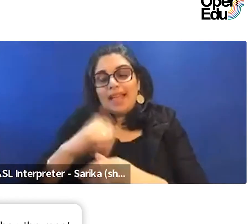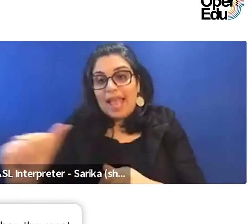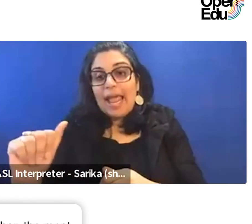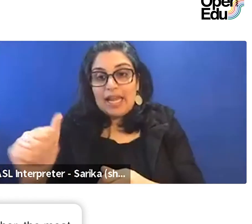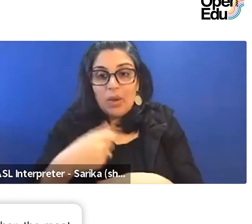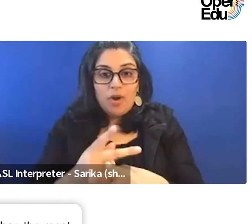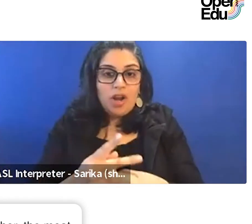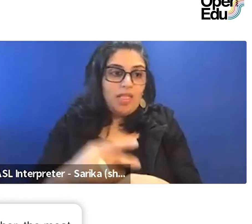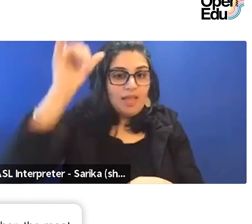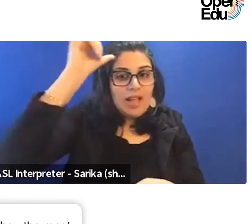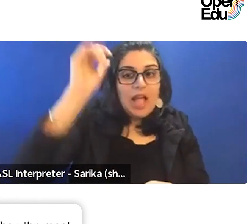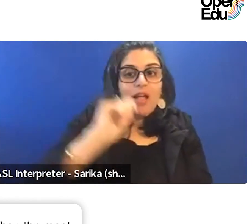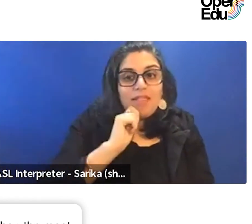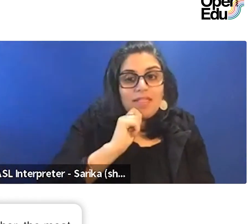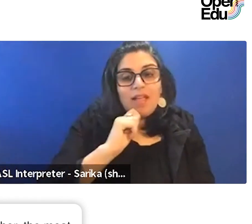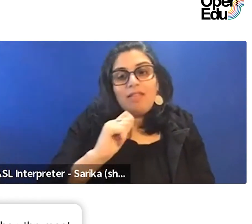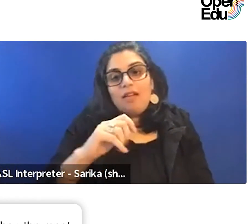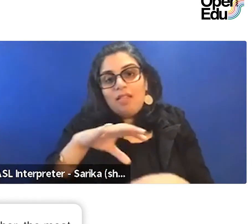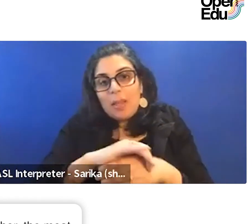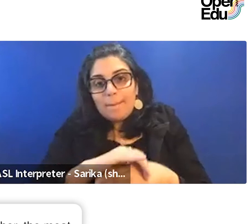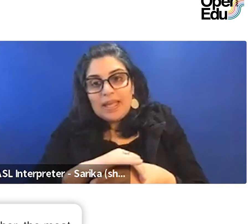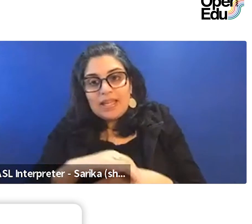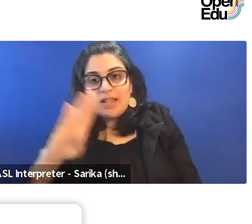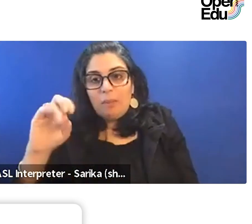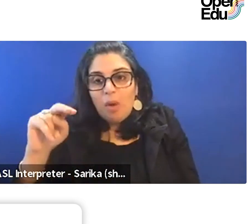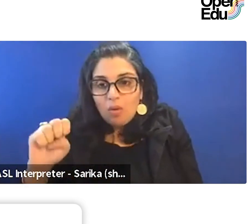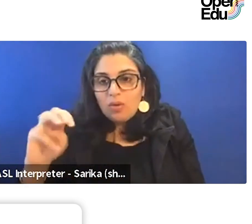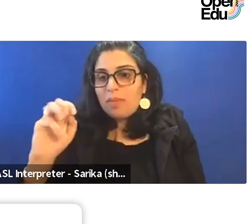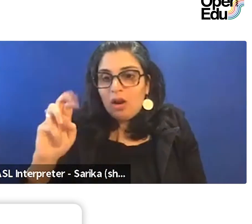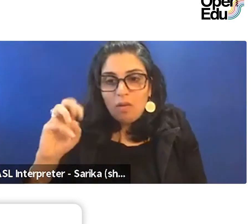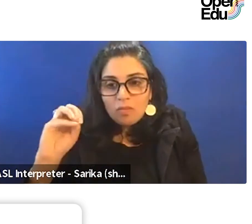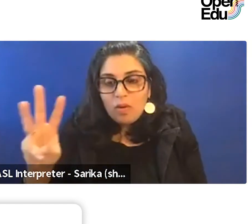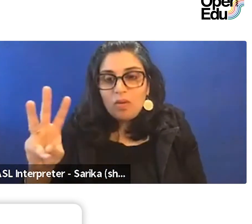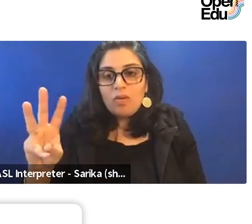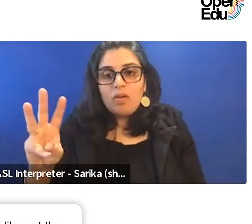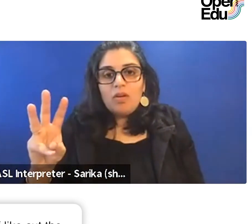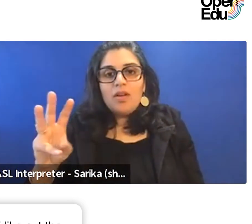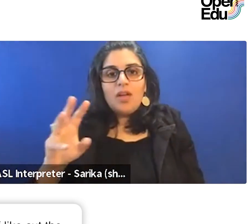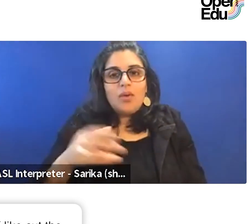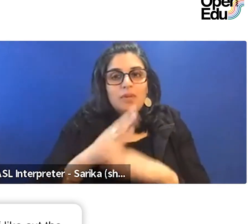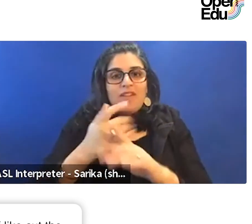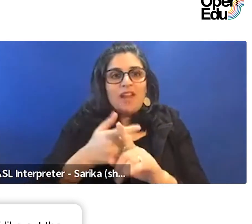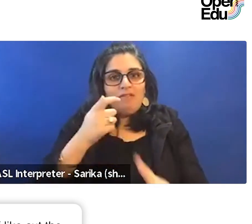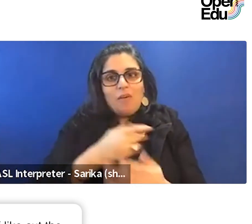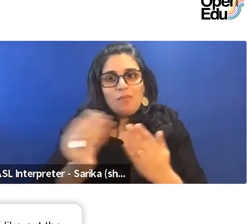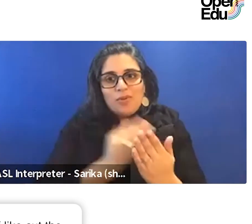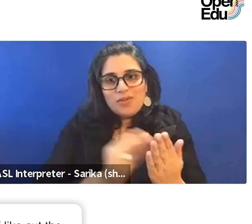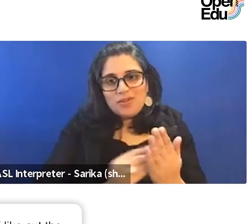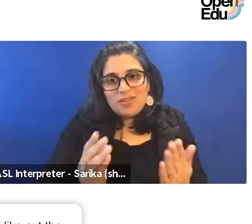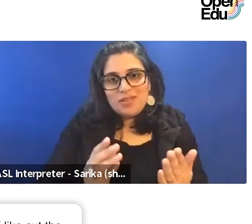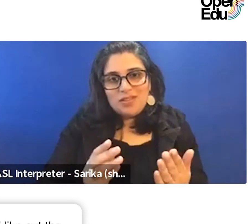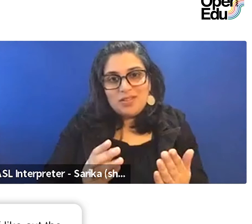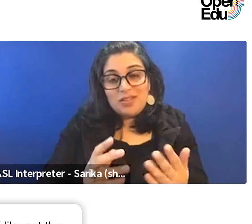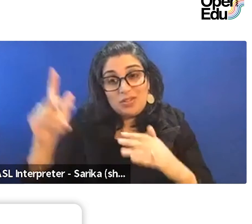The cow, the leather, the meat, the bone, marrow, everything from being purchased. So you kind of like cut the